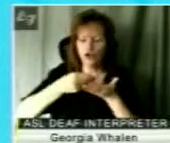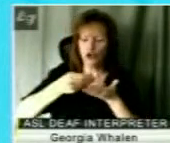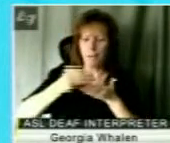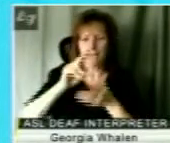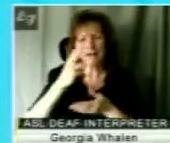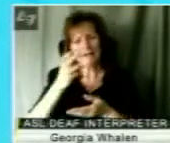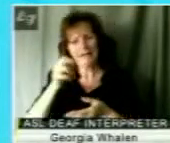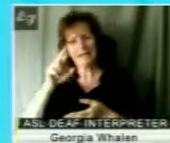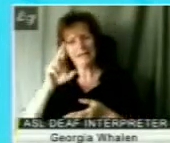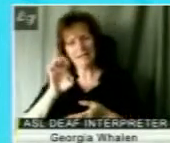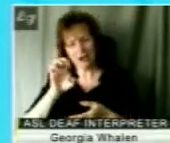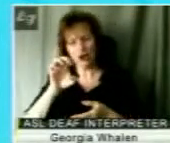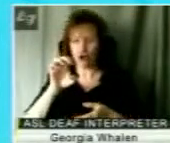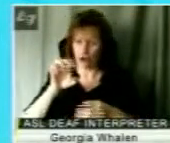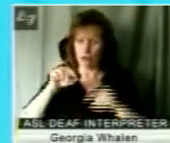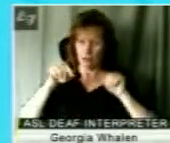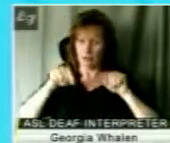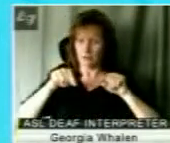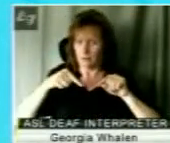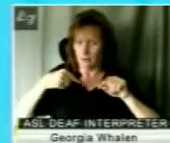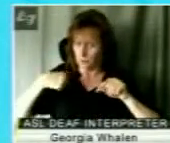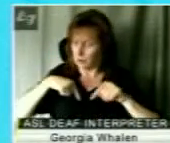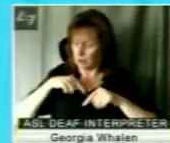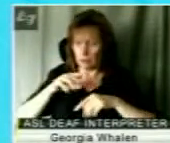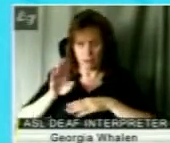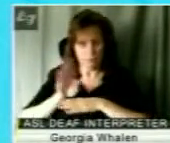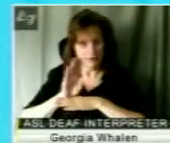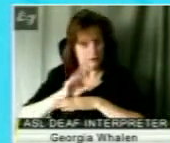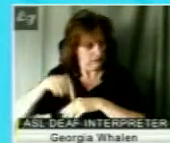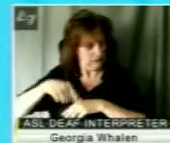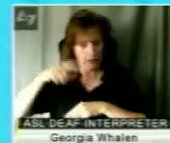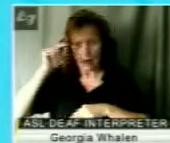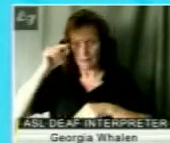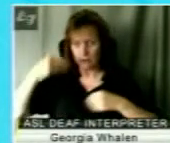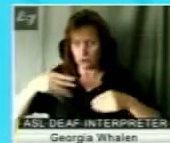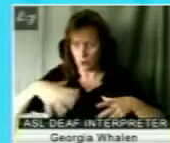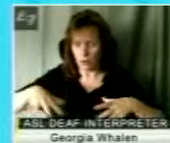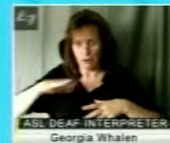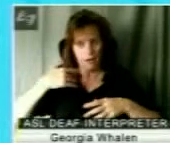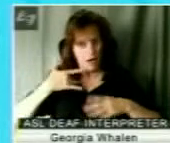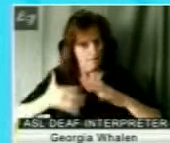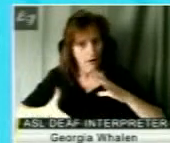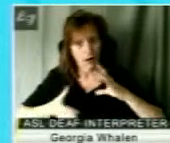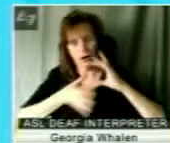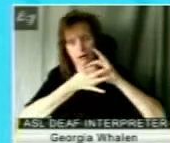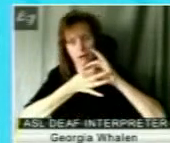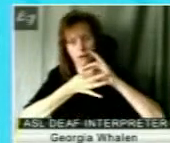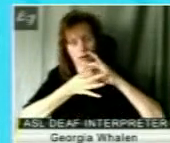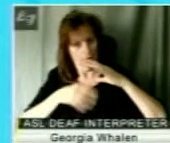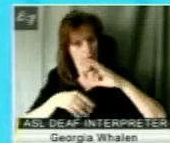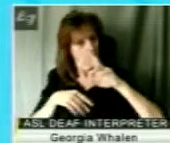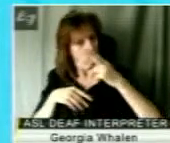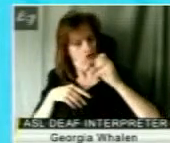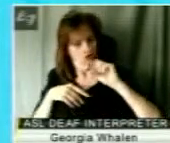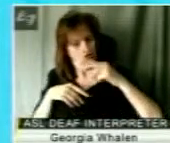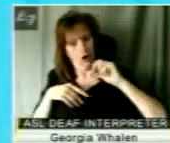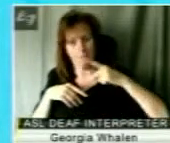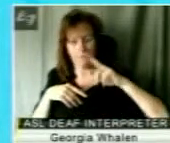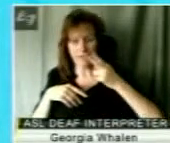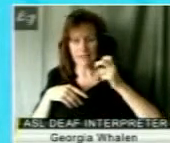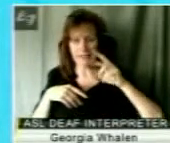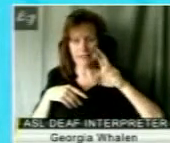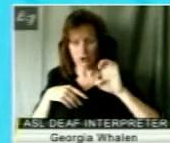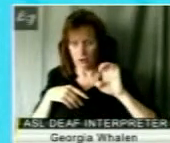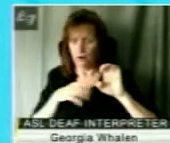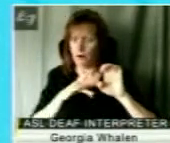up online stores to help minimize the economic impacts of COVID-19. The goal in Hamilton is to help 200 businesses and artists